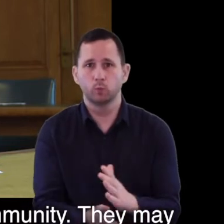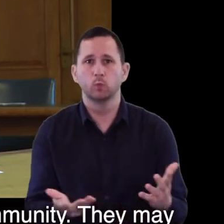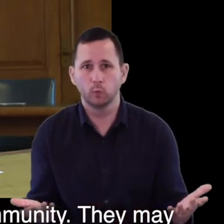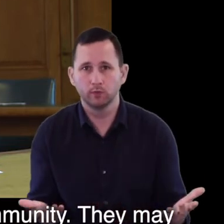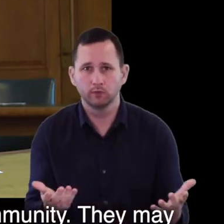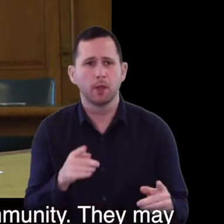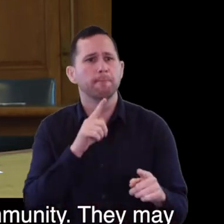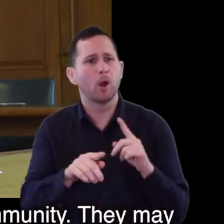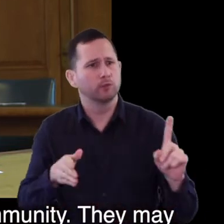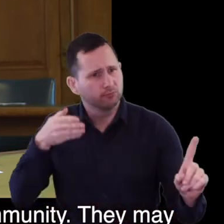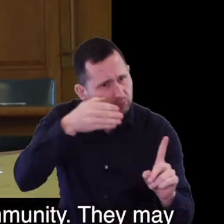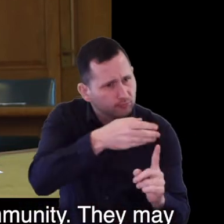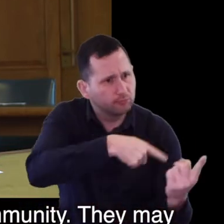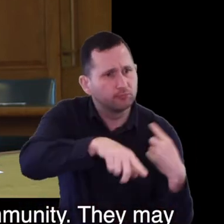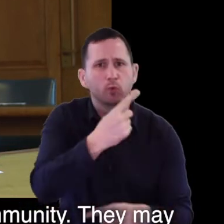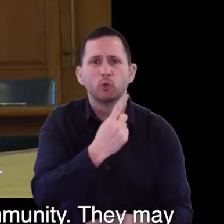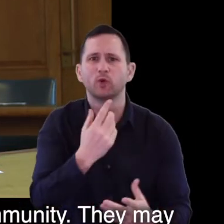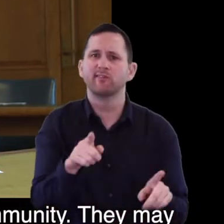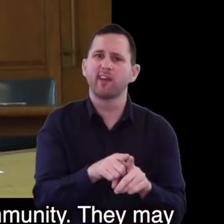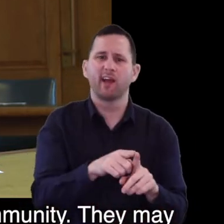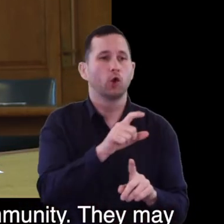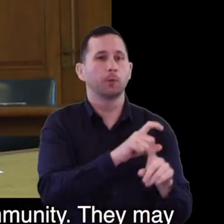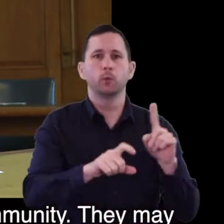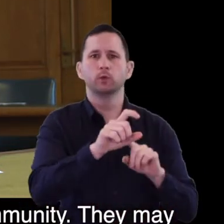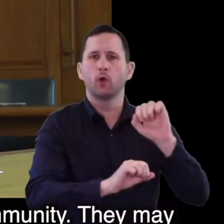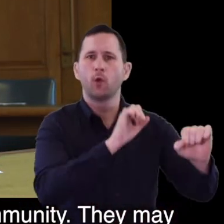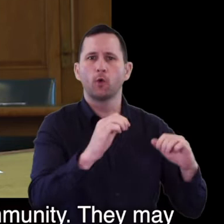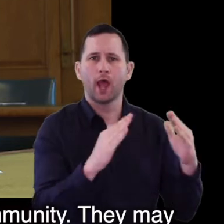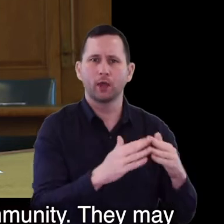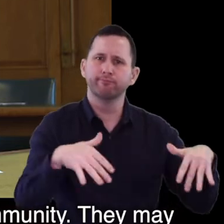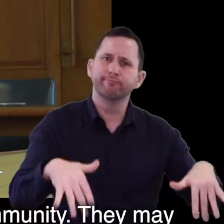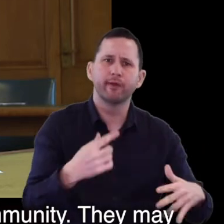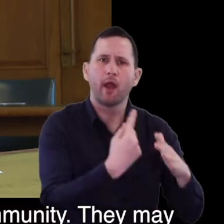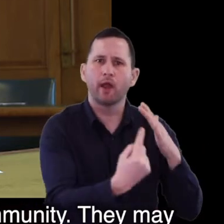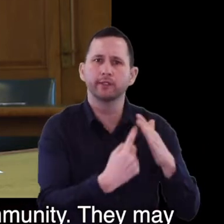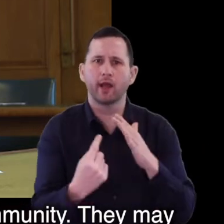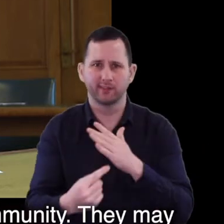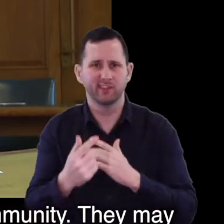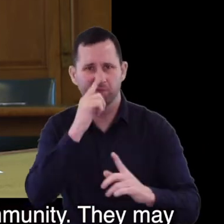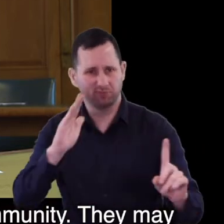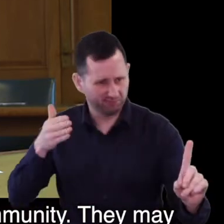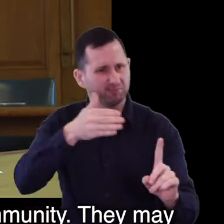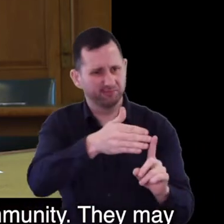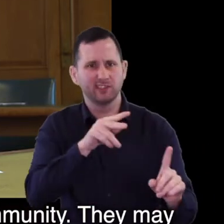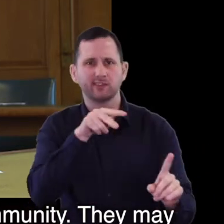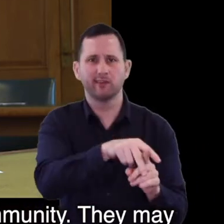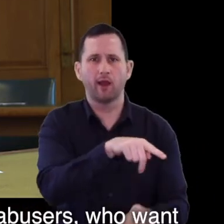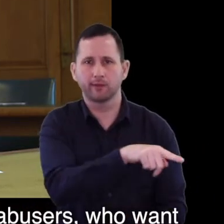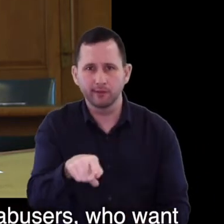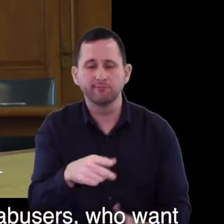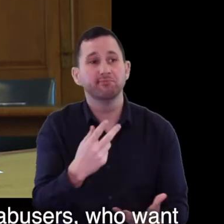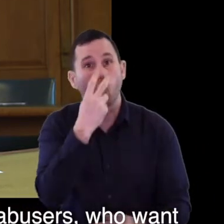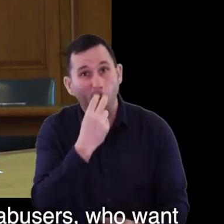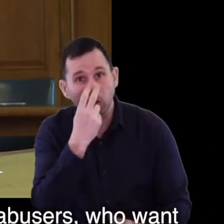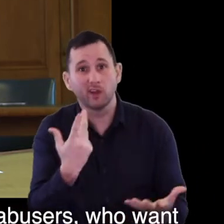socially isolated people who live out in the community. They may be older, they may have a disability, they may have failing mental